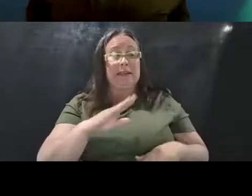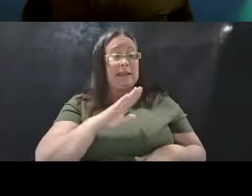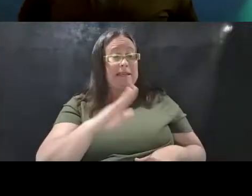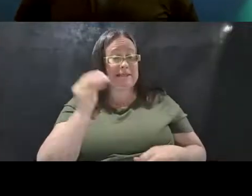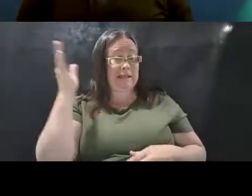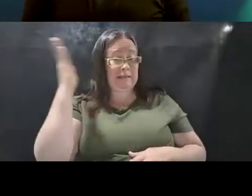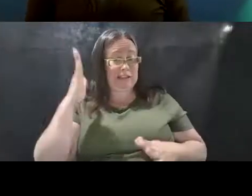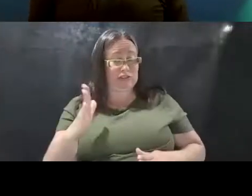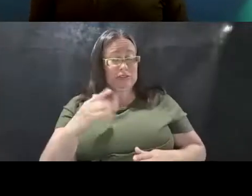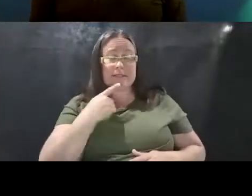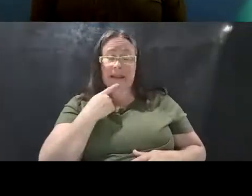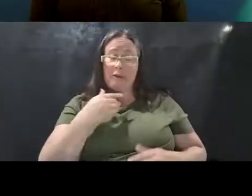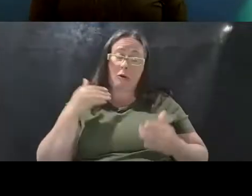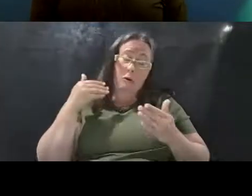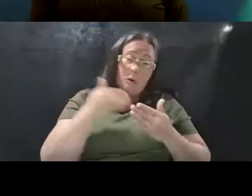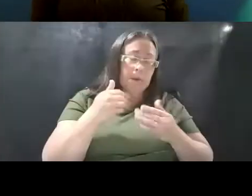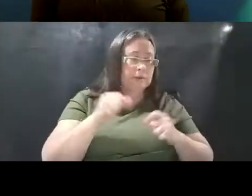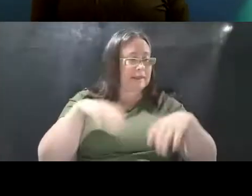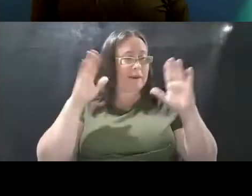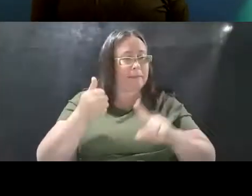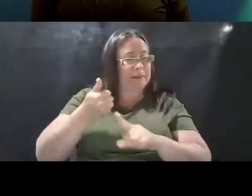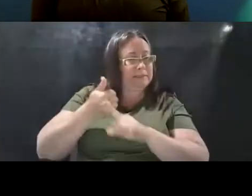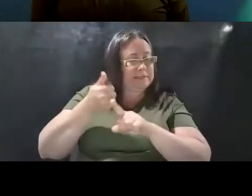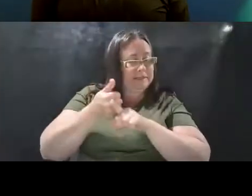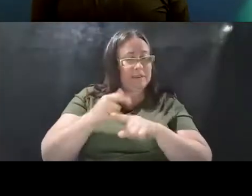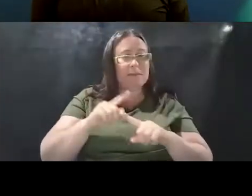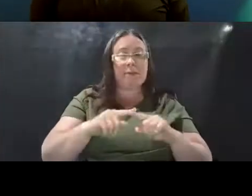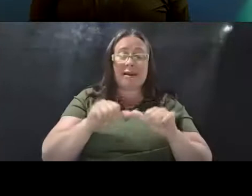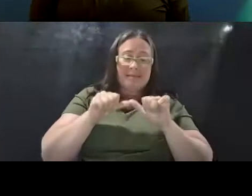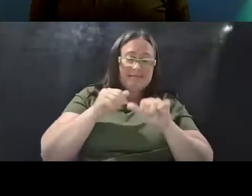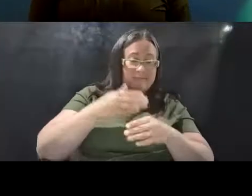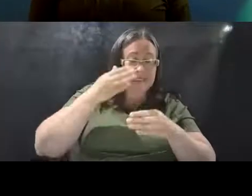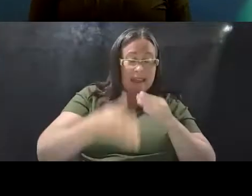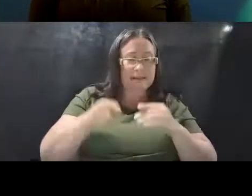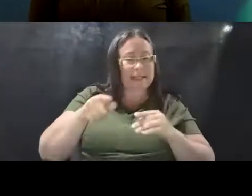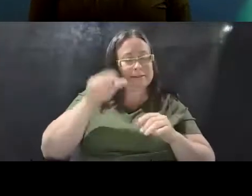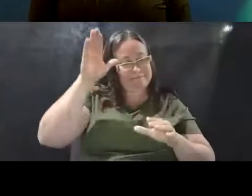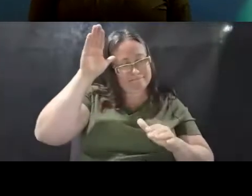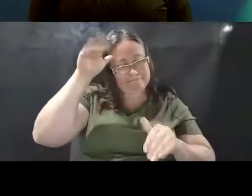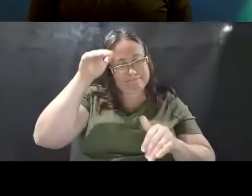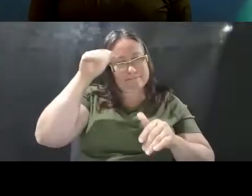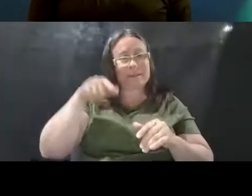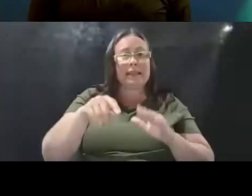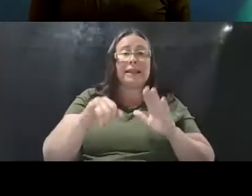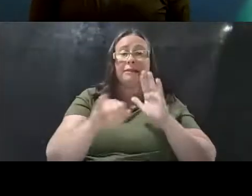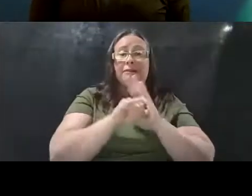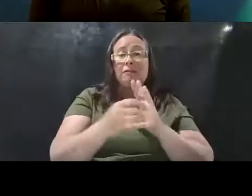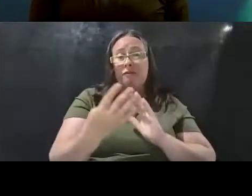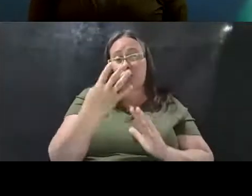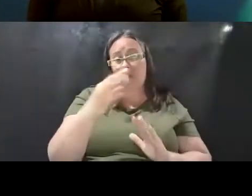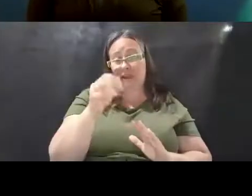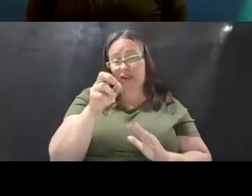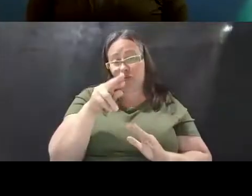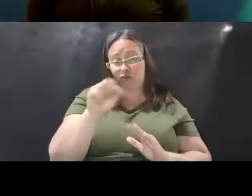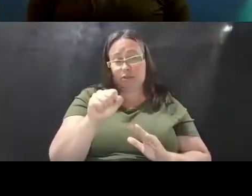gave up himself, but in the end, he persisted, and he identified 4 factors. These